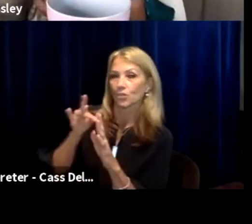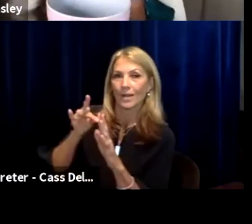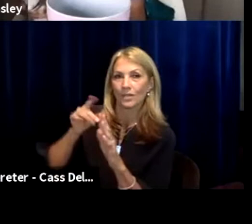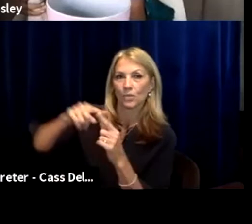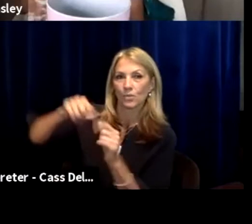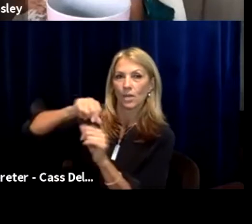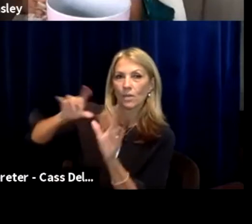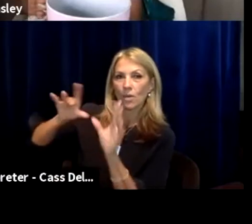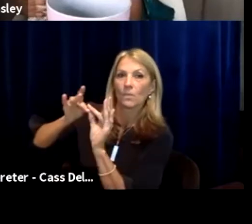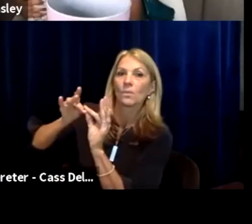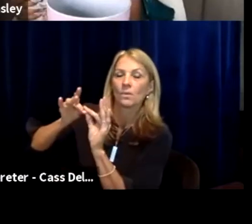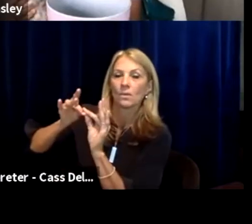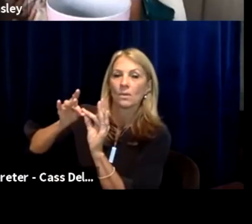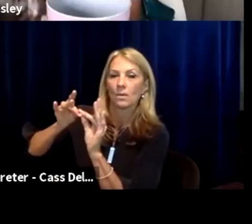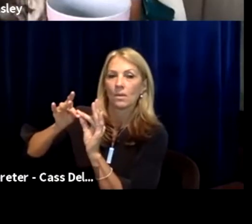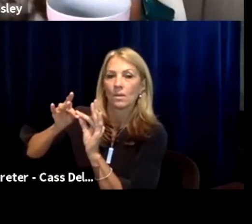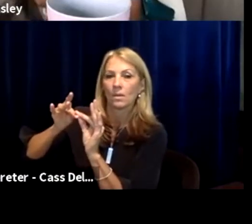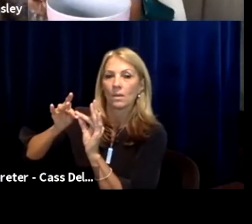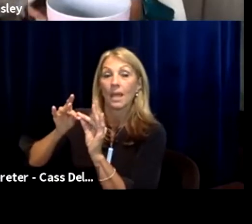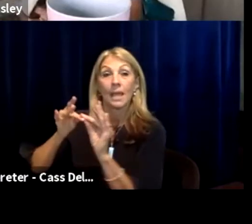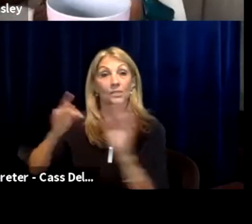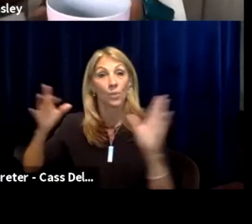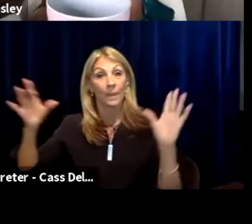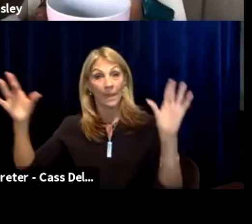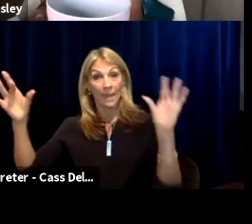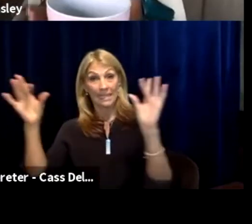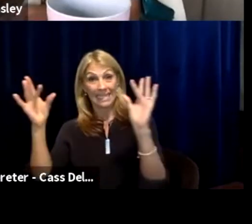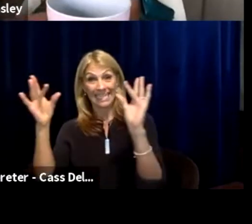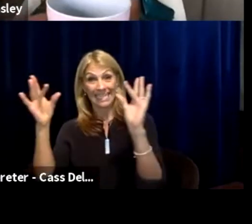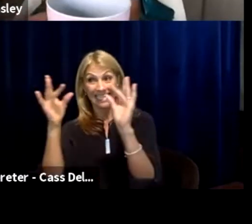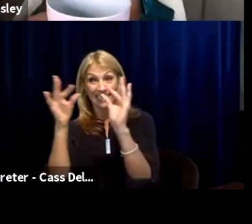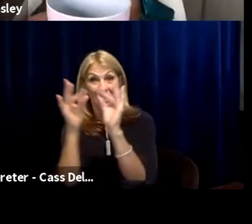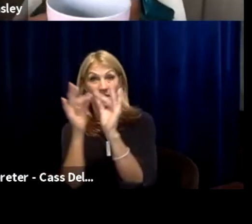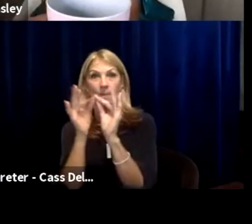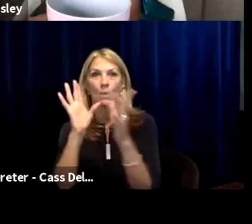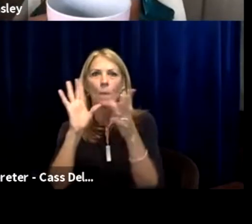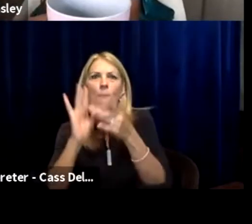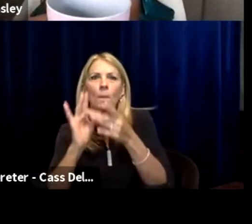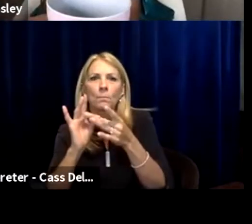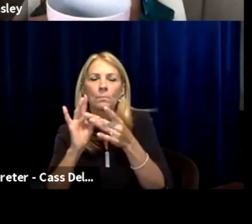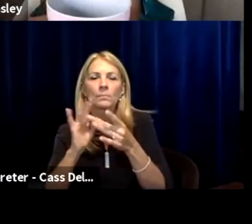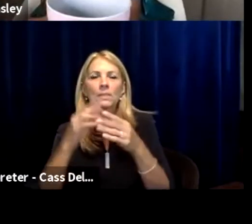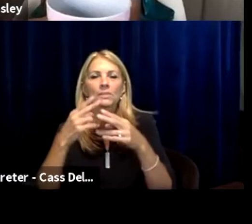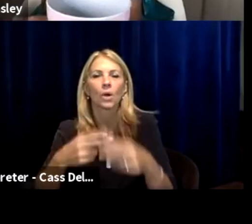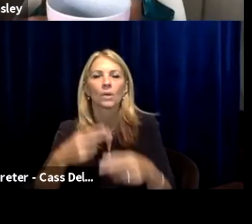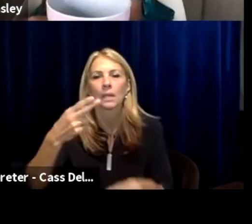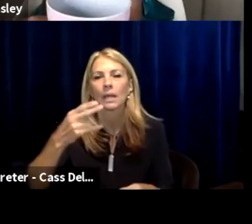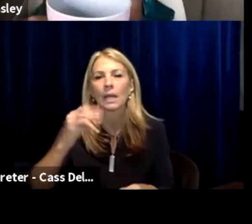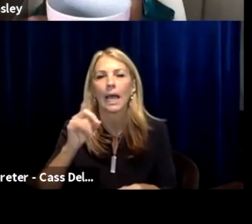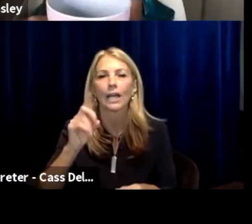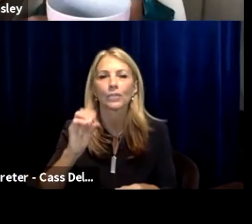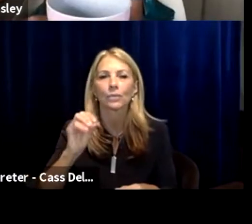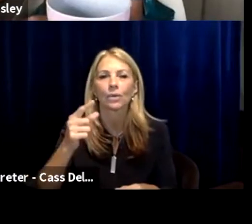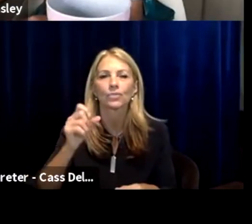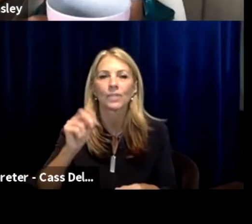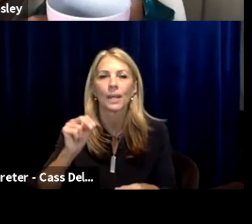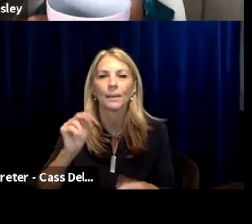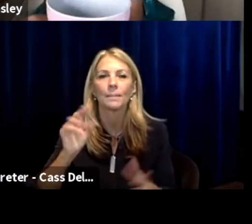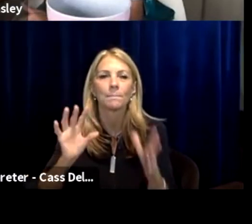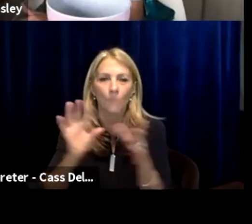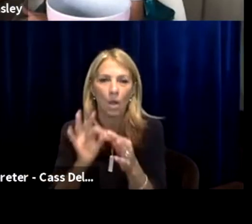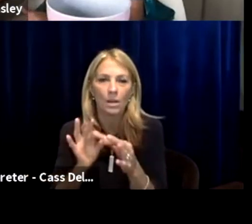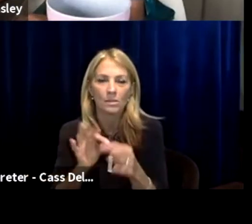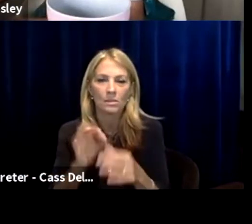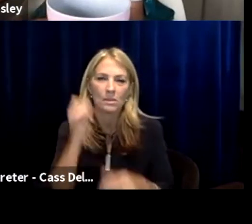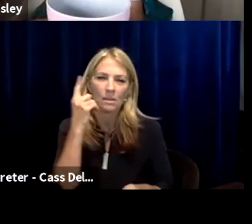other, they kind of stick together through something called hydrogen bonding. So that's why soap, although it's counterintuitive, right? Because